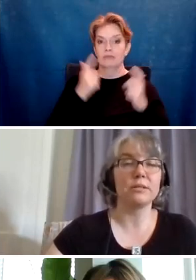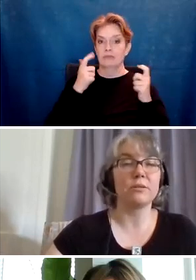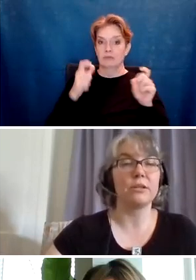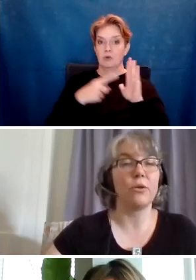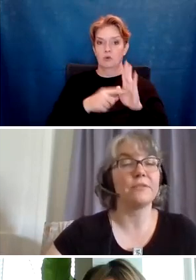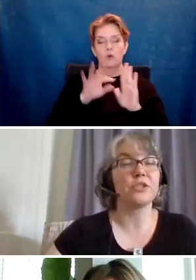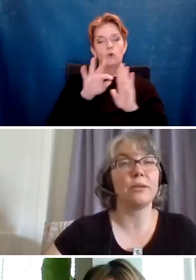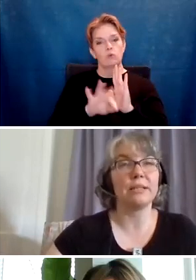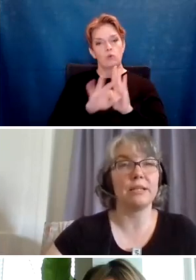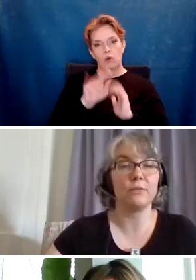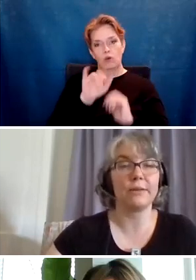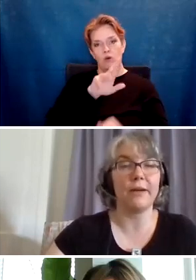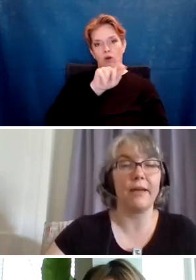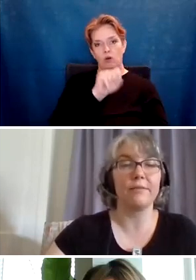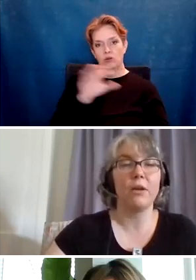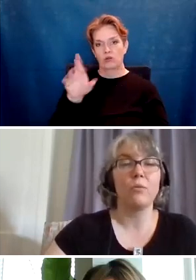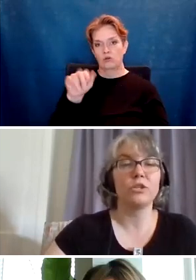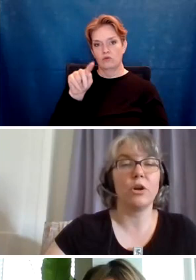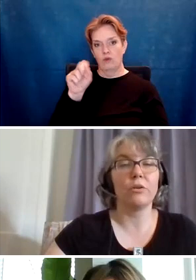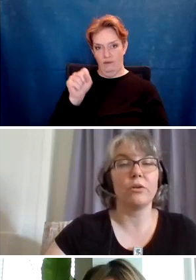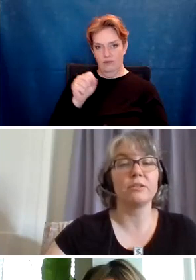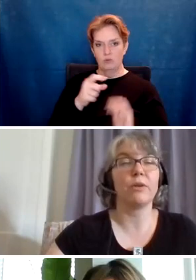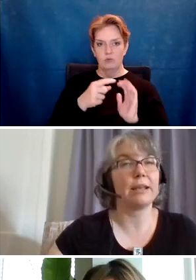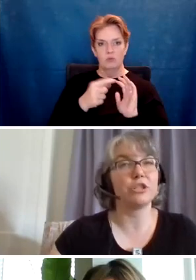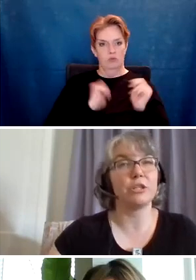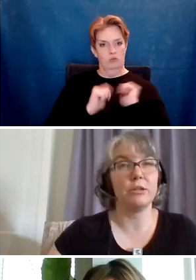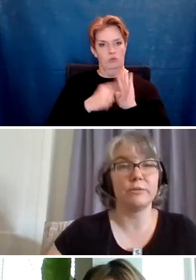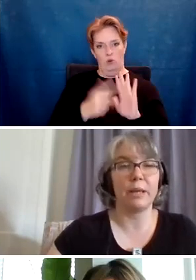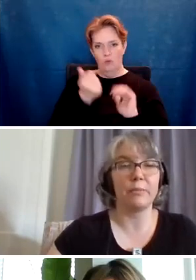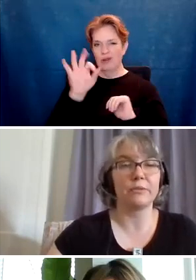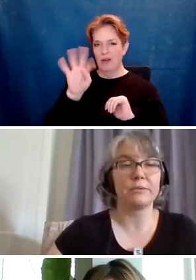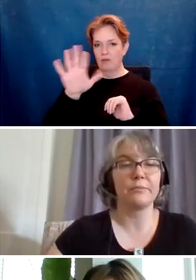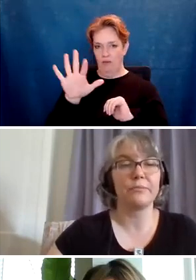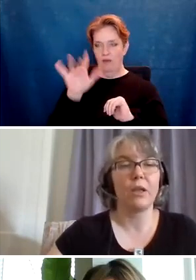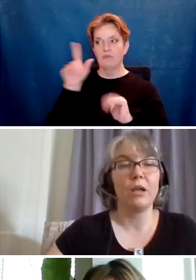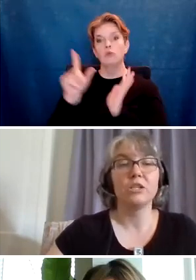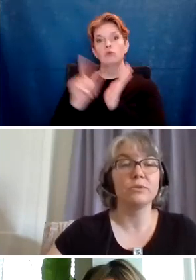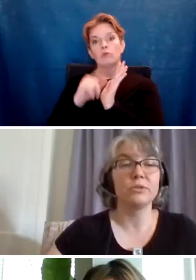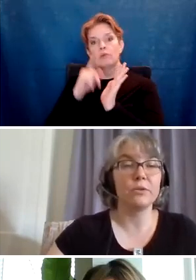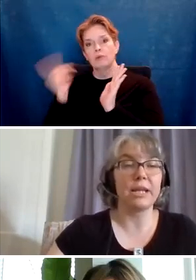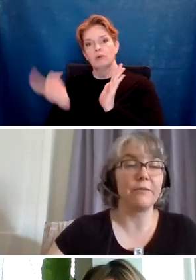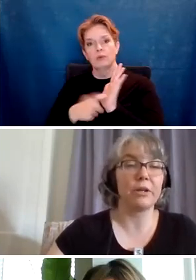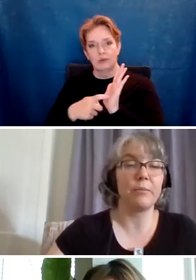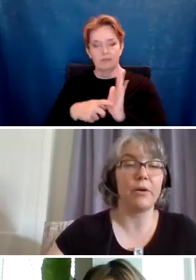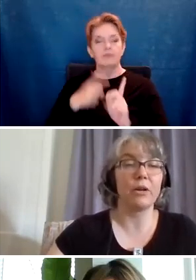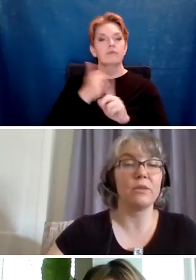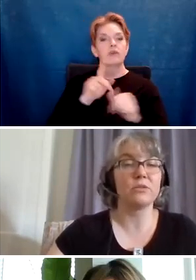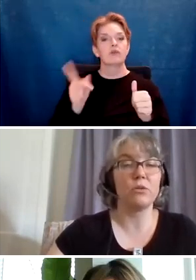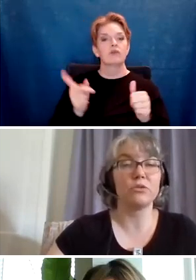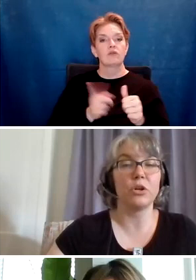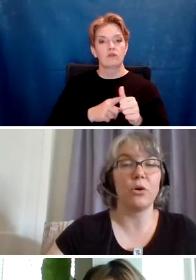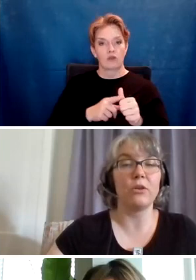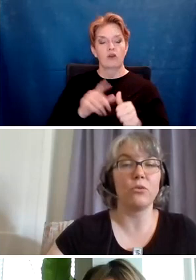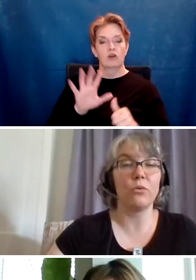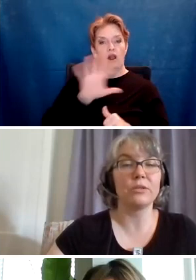New Orleans Arts and Crafts Show in 1945, which garnered her some recognition in newspapers. She was the first African American with a